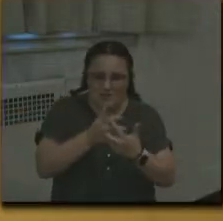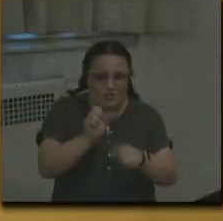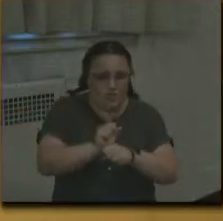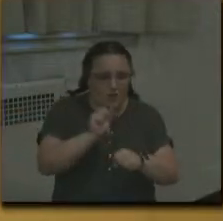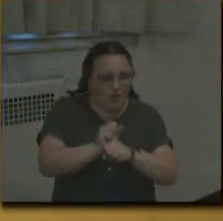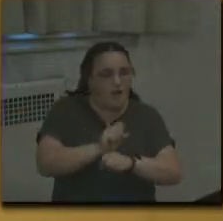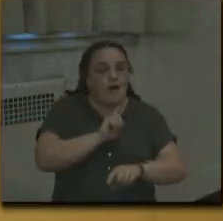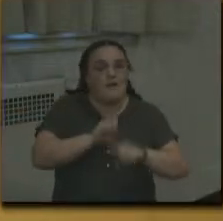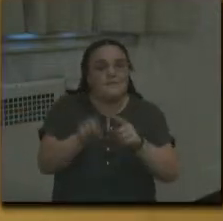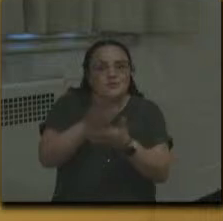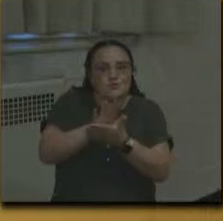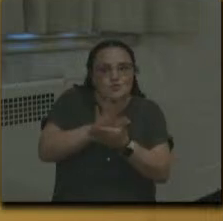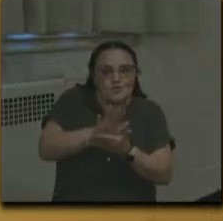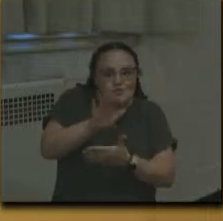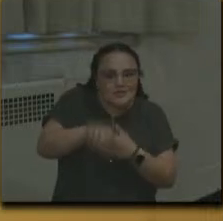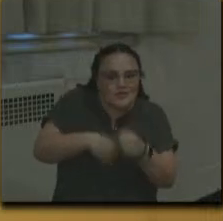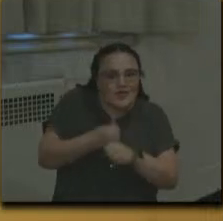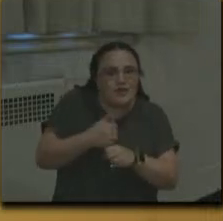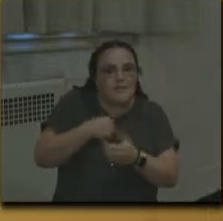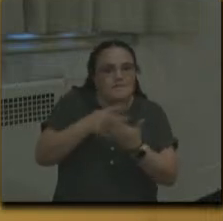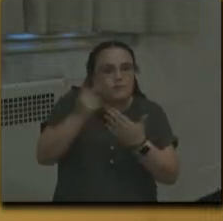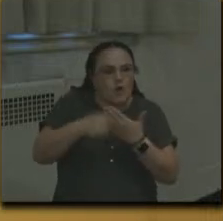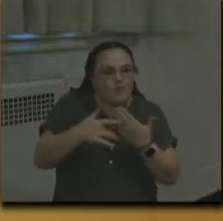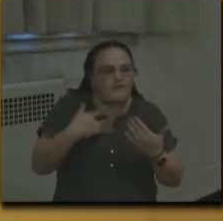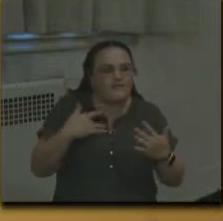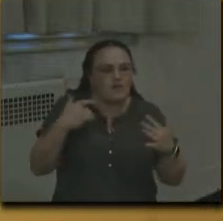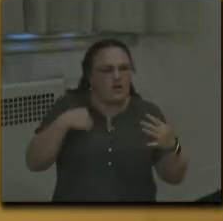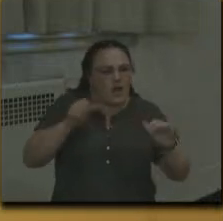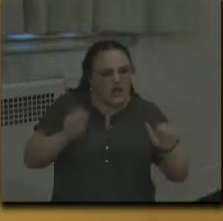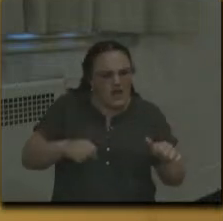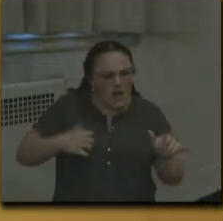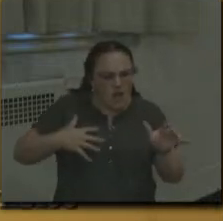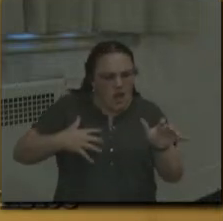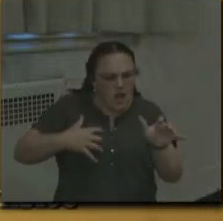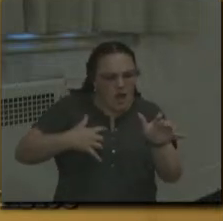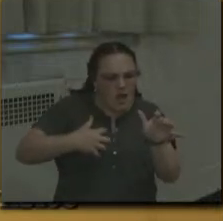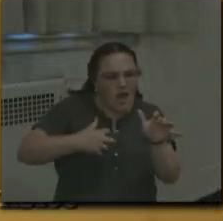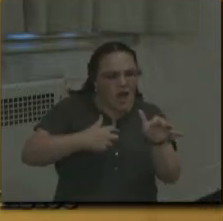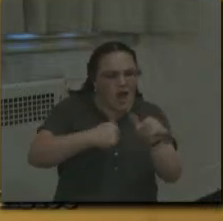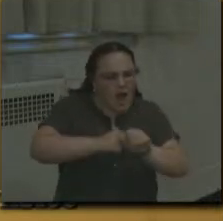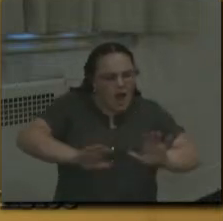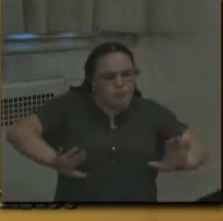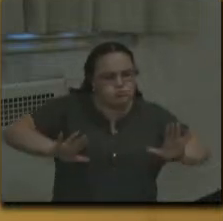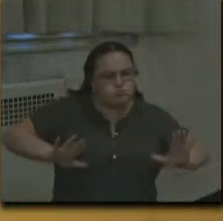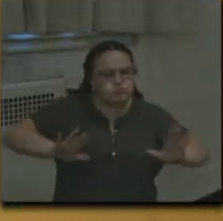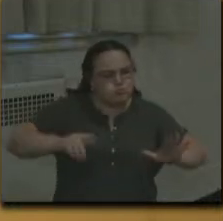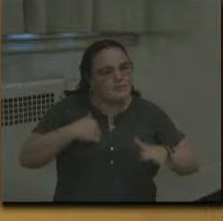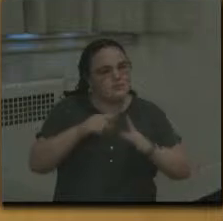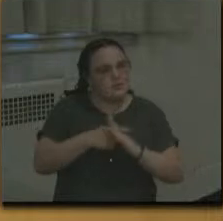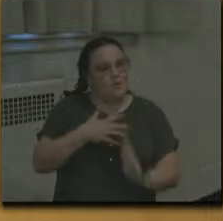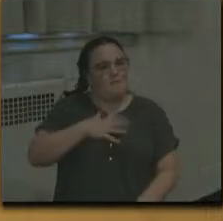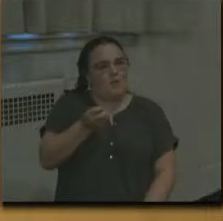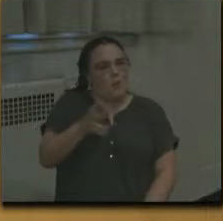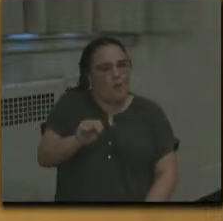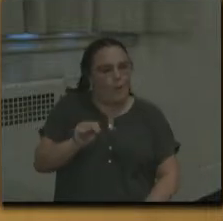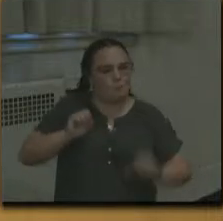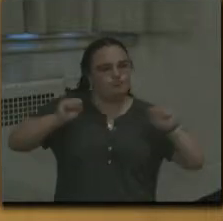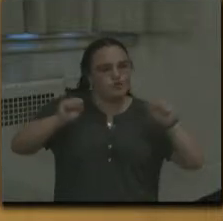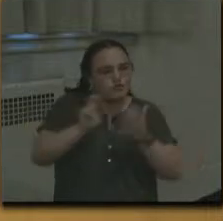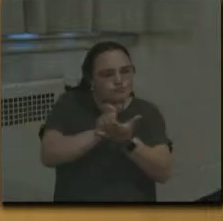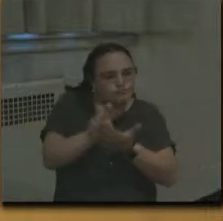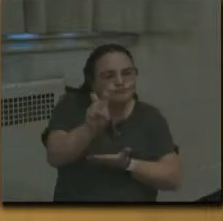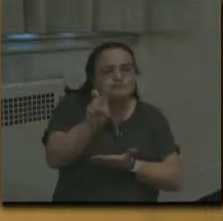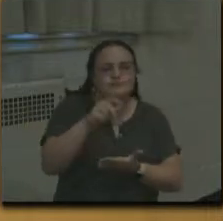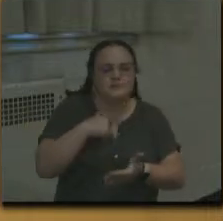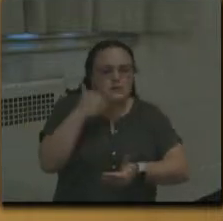year or this program, I'm capable enough where I feel like I can keep up. I can do a couple push-ups, and I'm even starting my fitness journey myself. You know, going